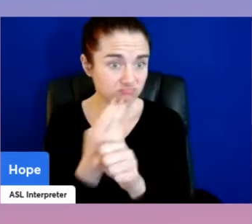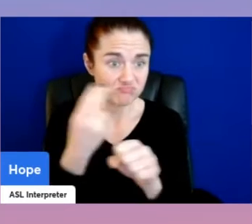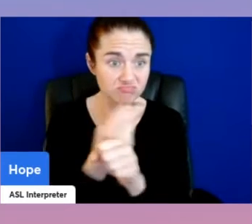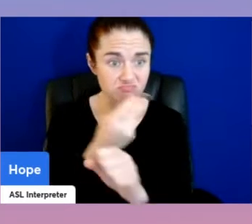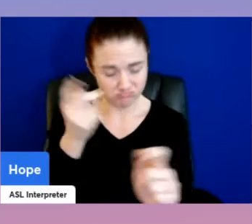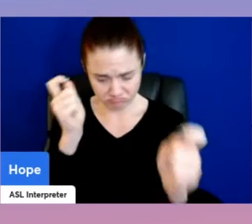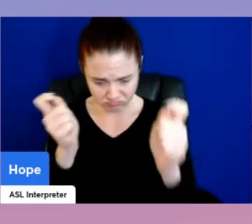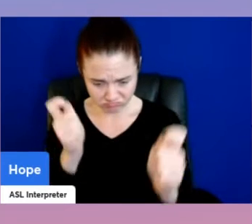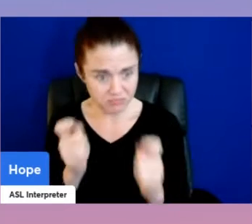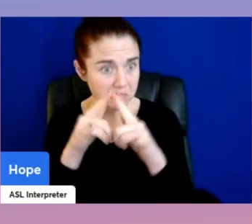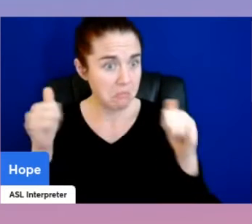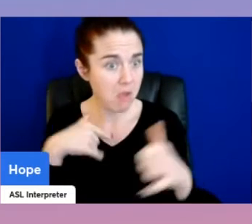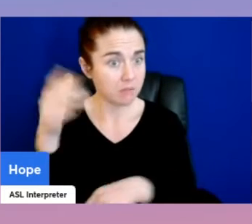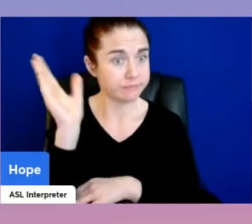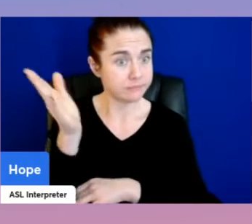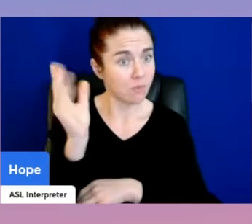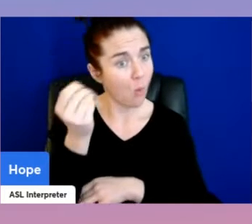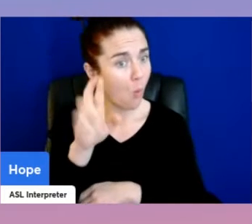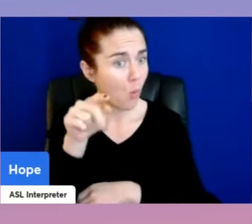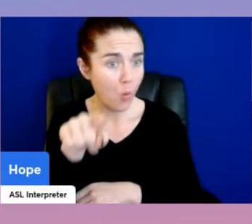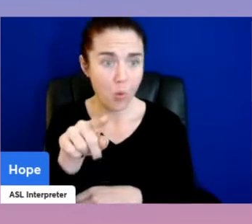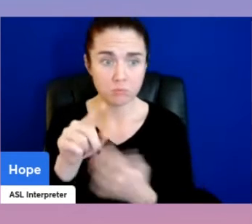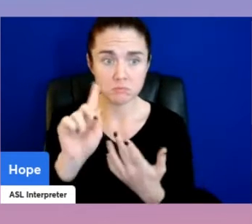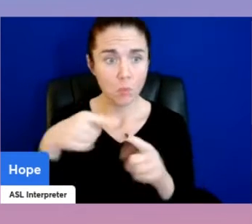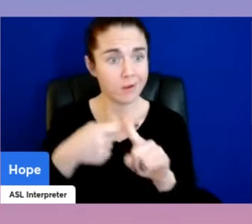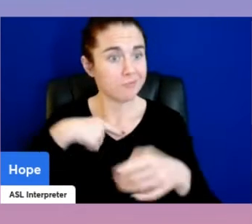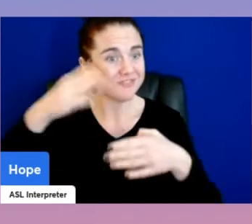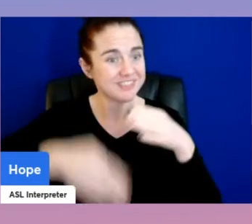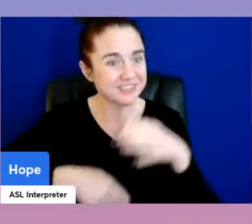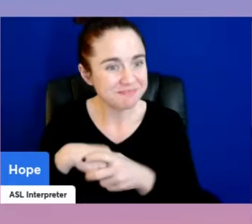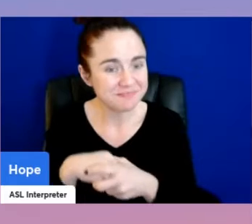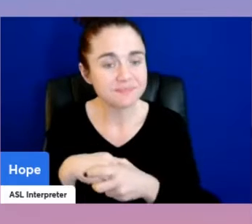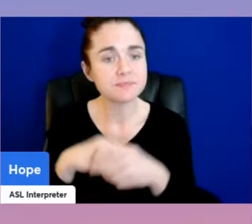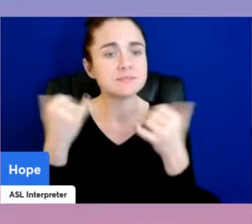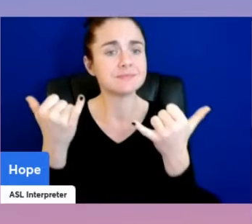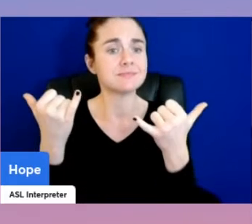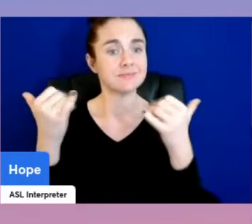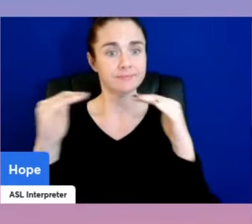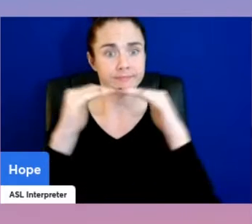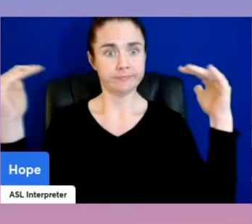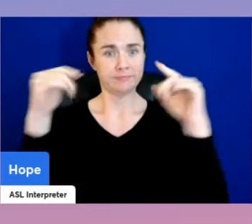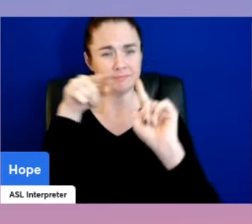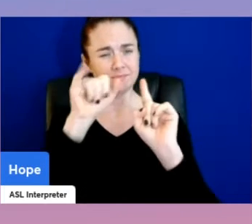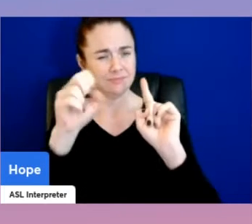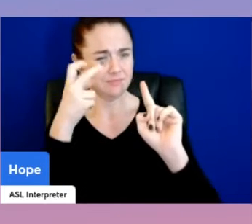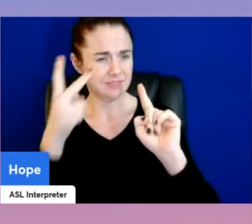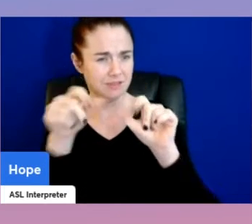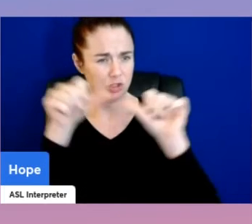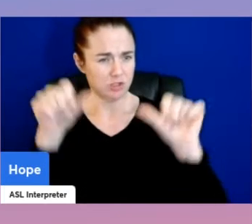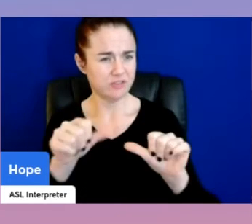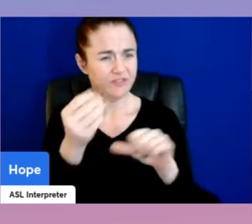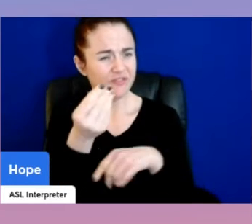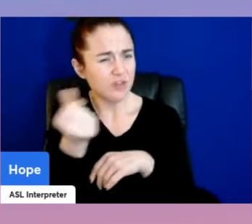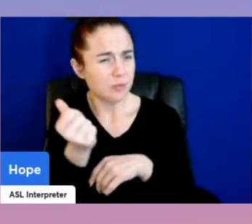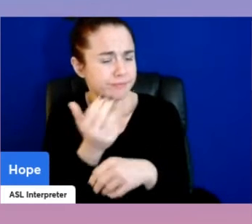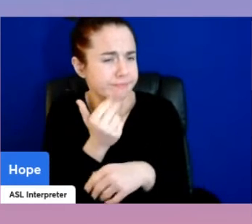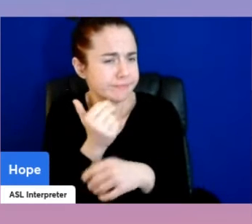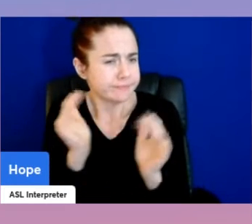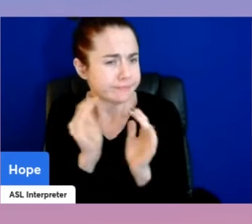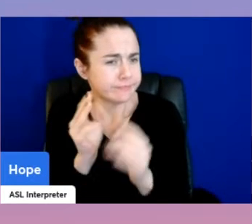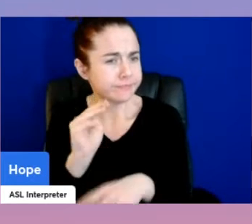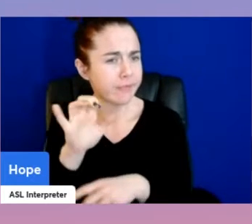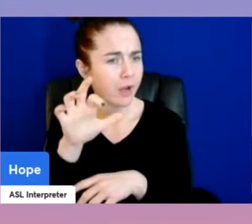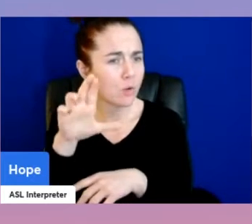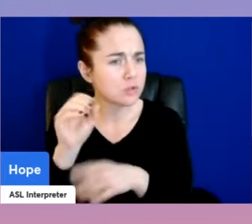while I'm giving my talk or when I'm done. So the high-level architecture that we have a few little microservices that we want to deploy,